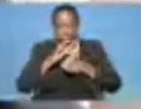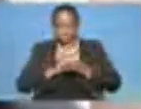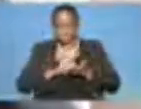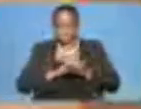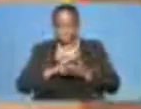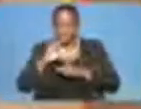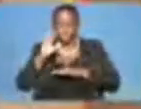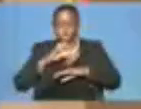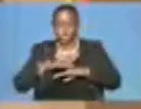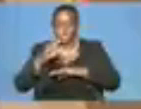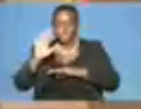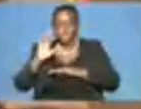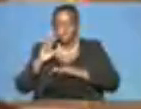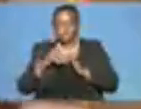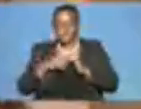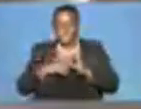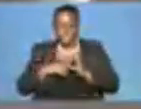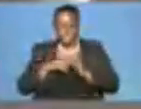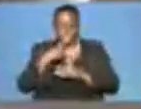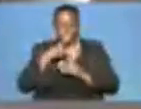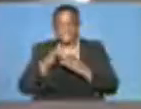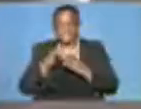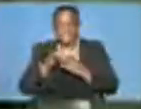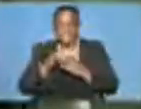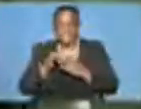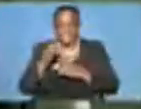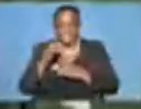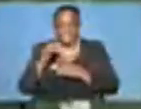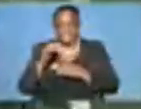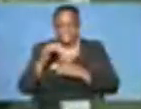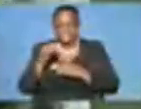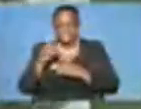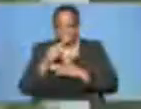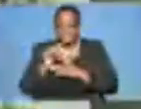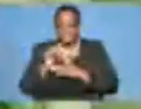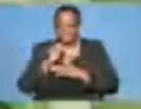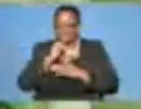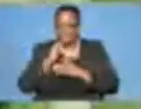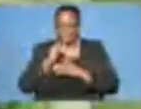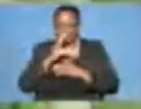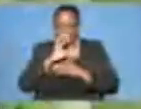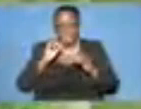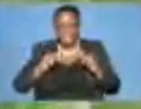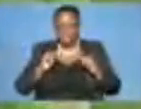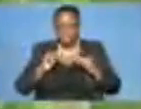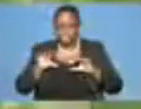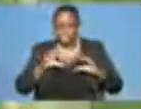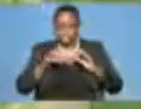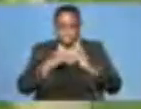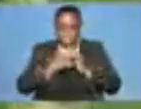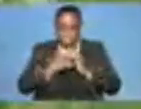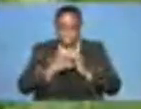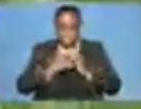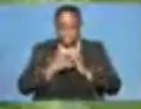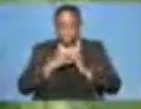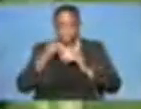to create a cannabis industry, the Rastafarians believe practitioners like themselves will not be able to participate, with one lamenting that persons with